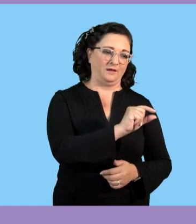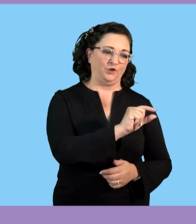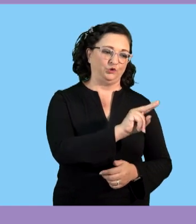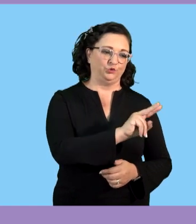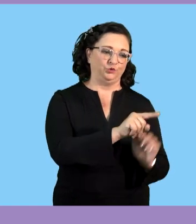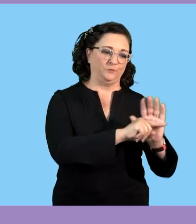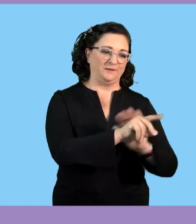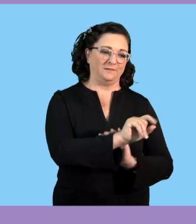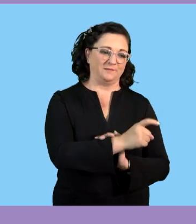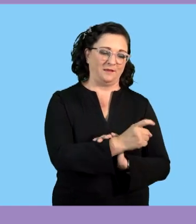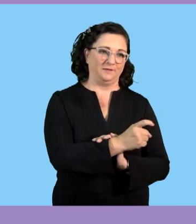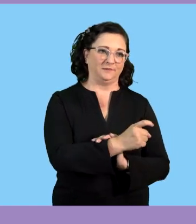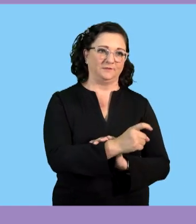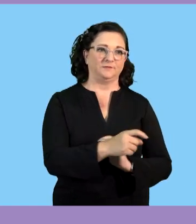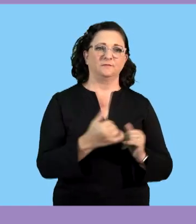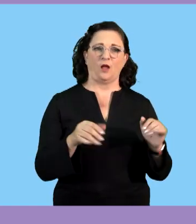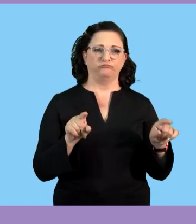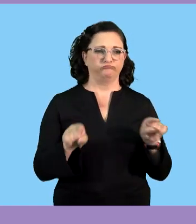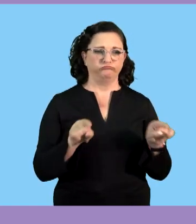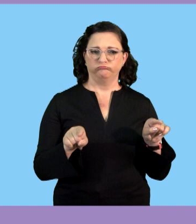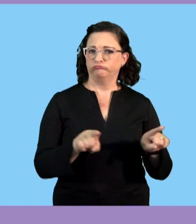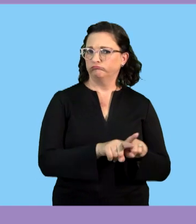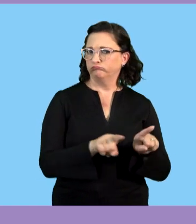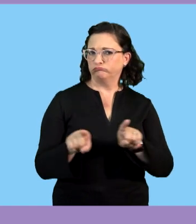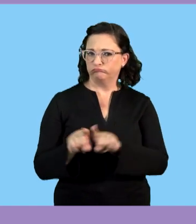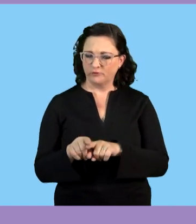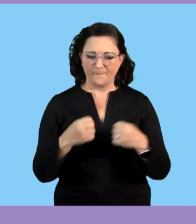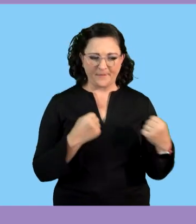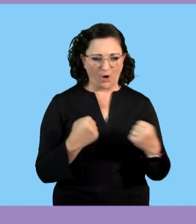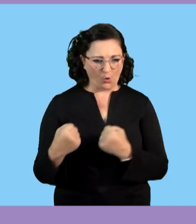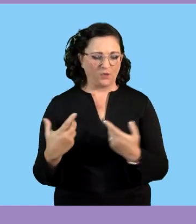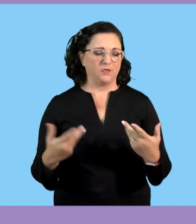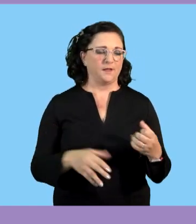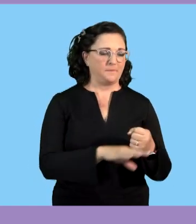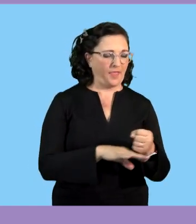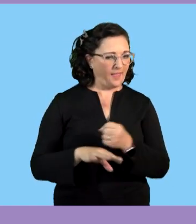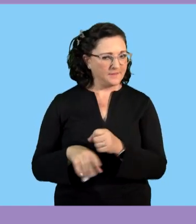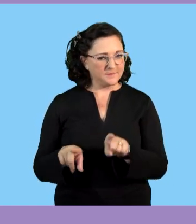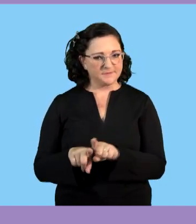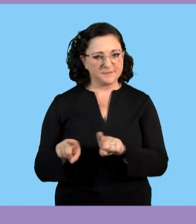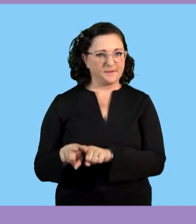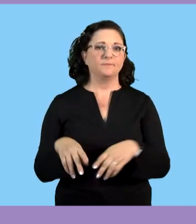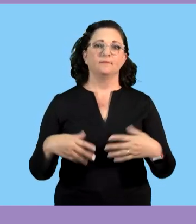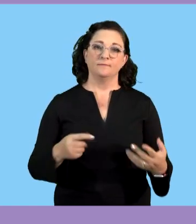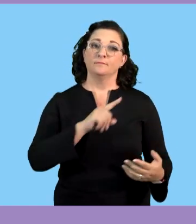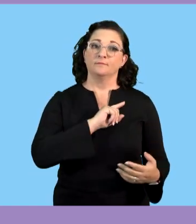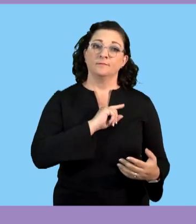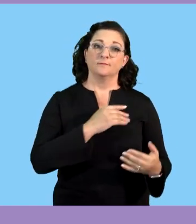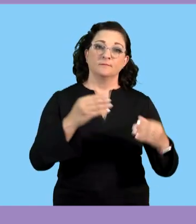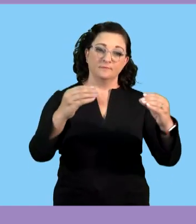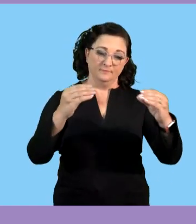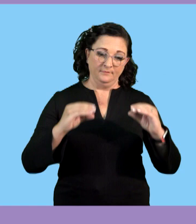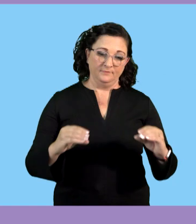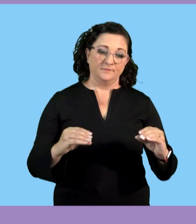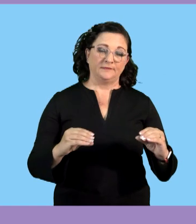2 minus x. So the powers are equal, the bases are the same. So what does this mean? It